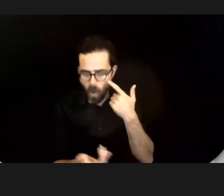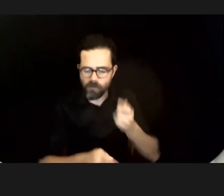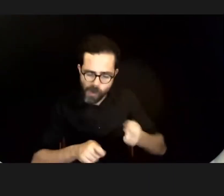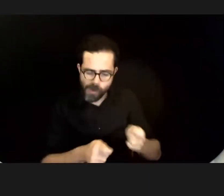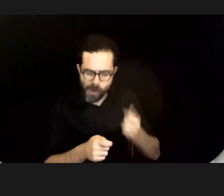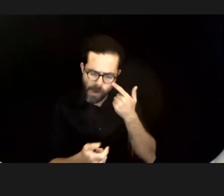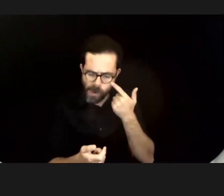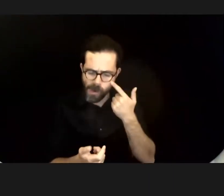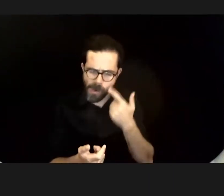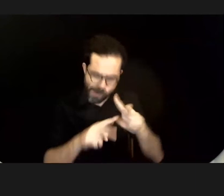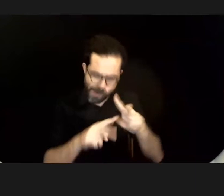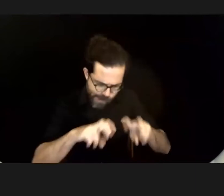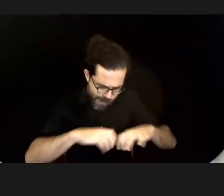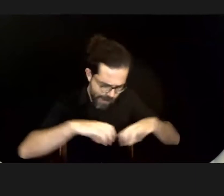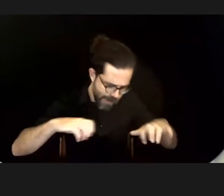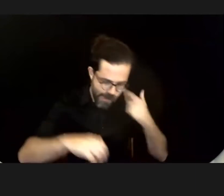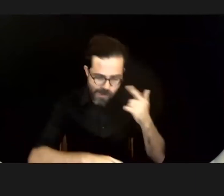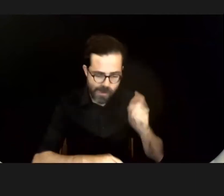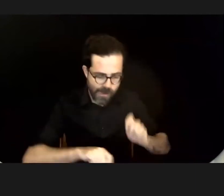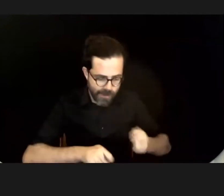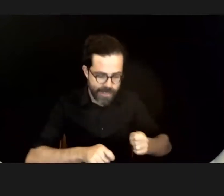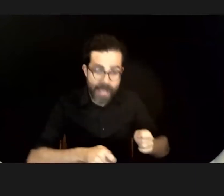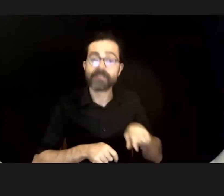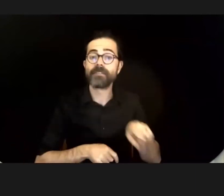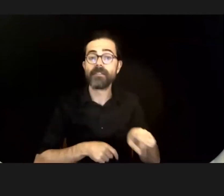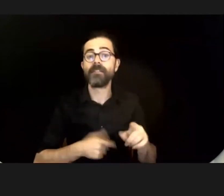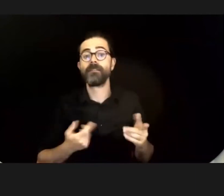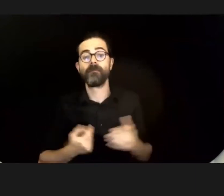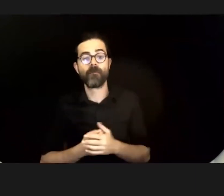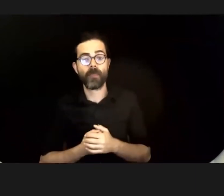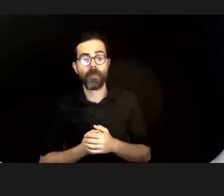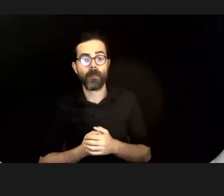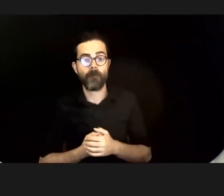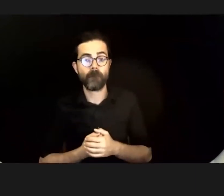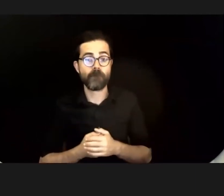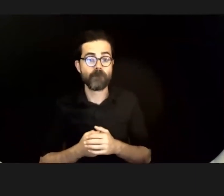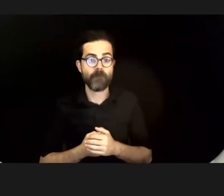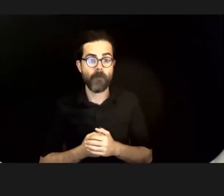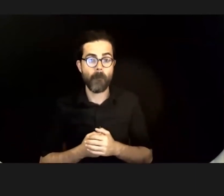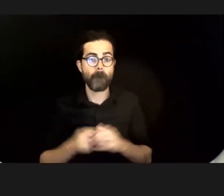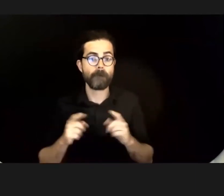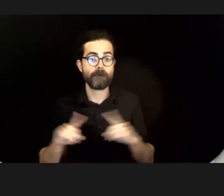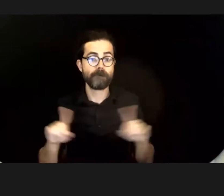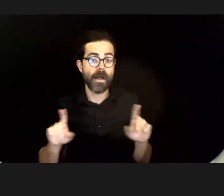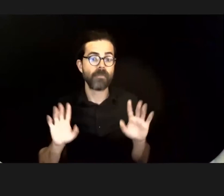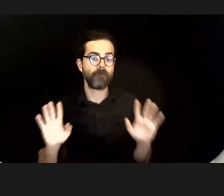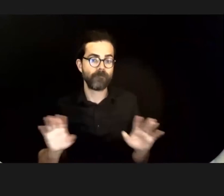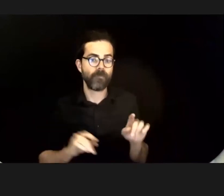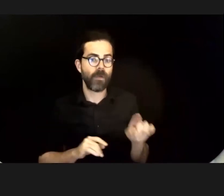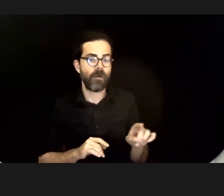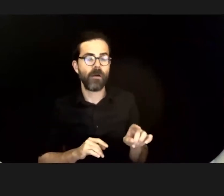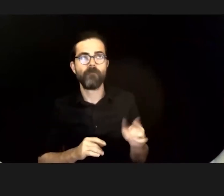you're doing a design of a service, it's more, can be compared to like a symphonic